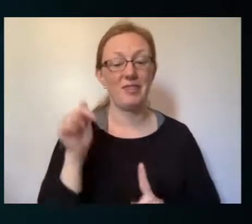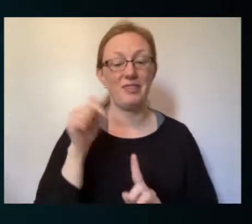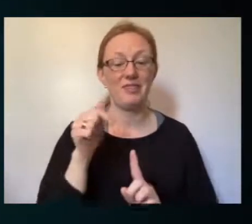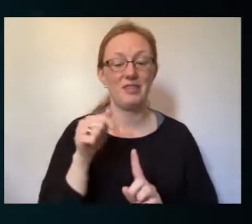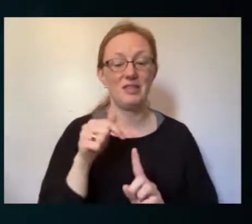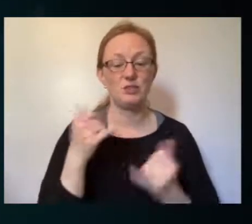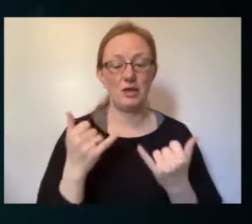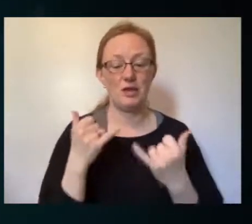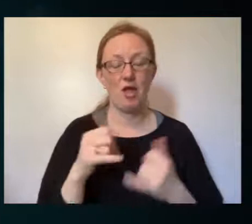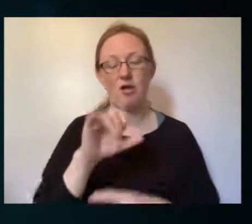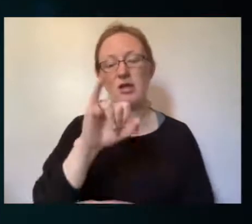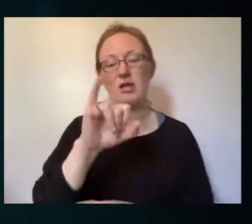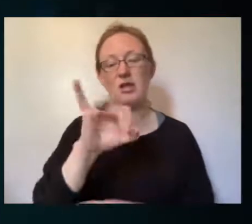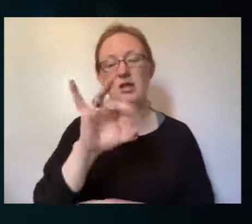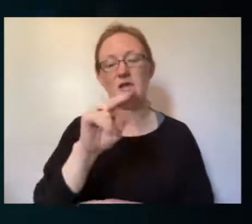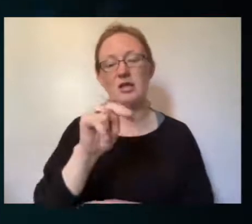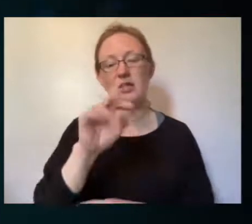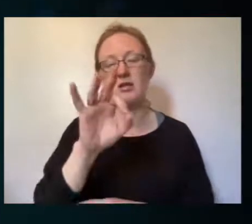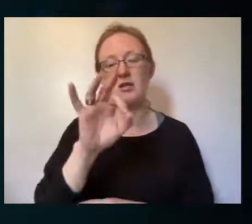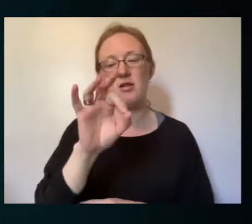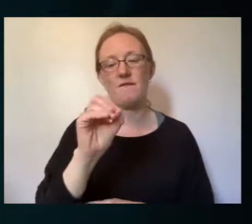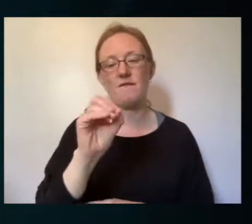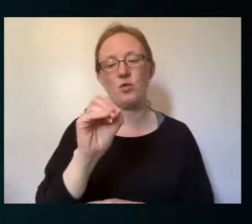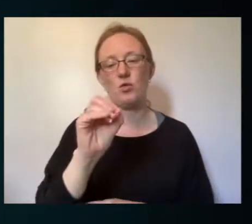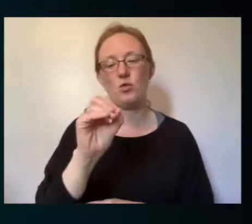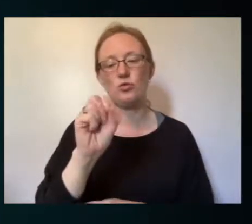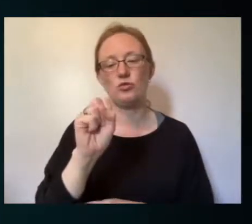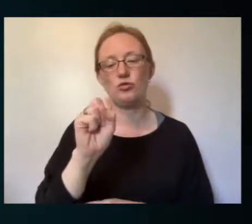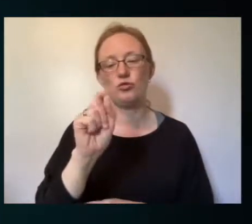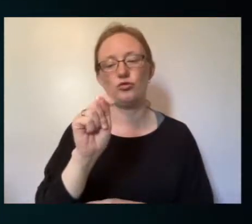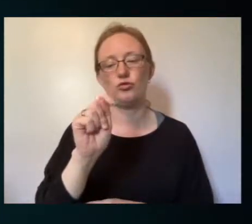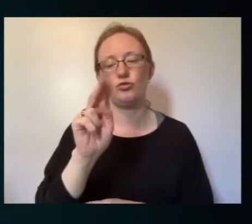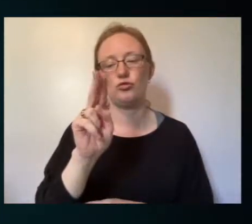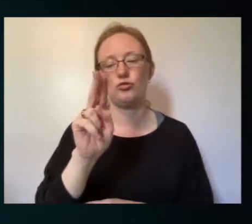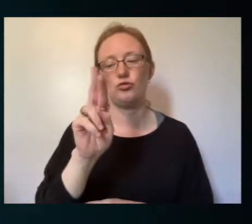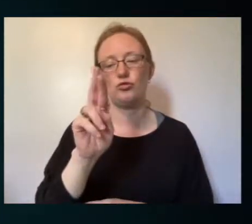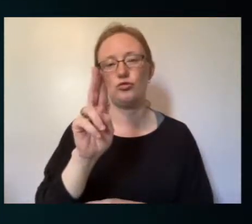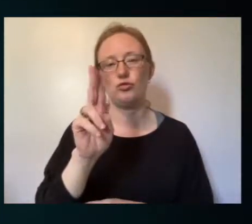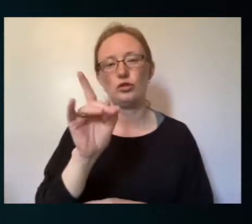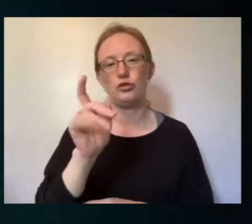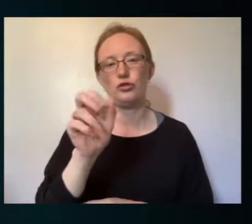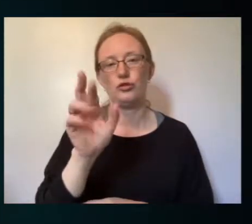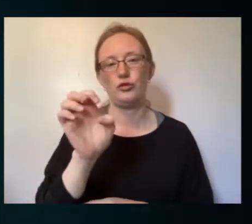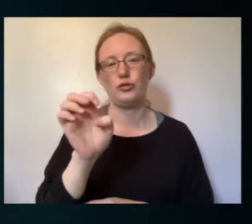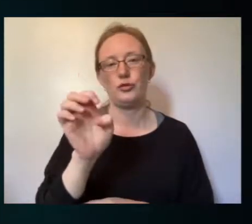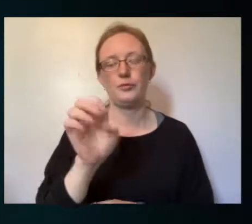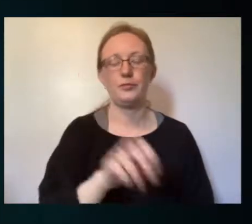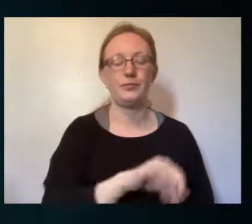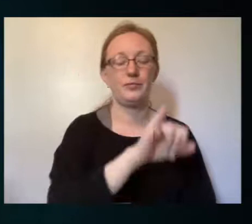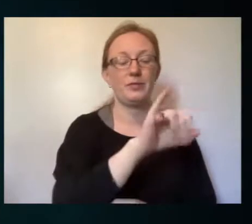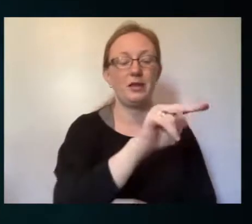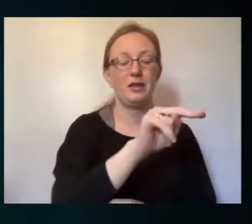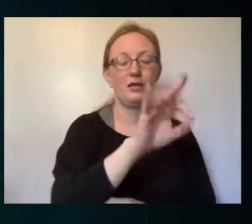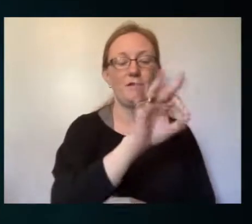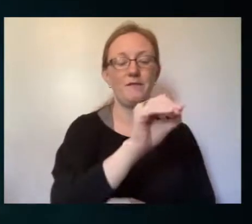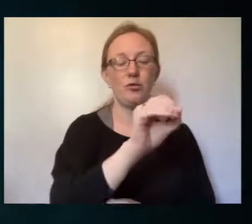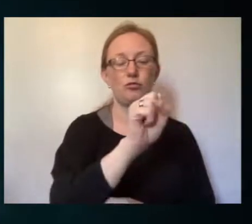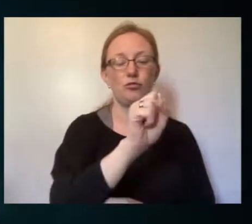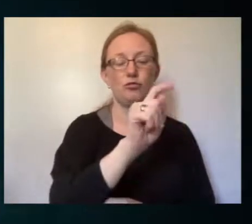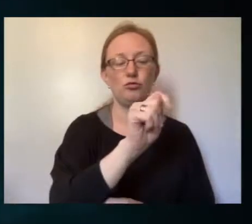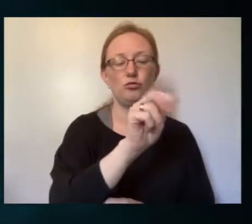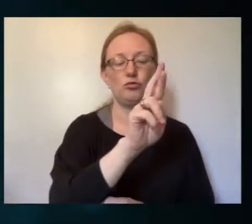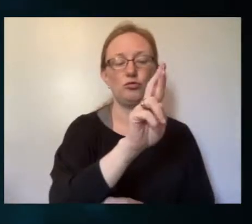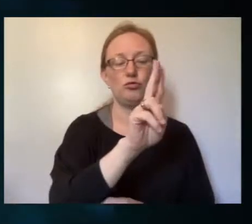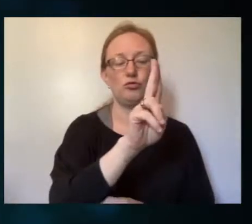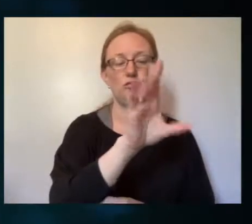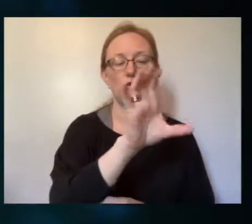session, infrastructures. You know, what at an infrastructural level do we start to change? And I guess I was